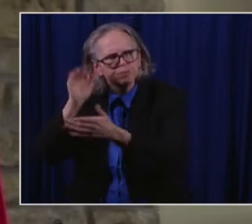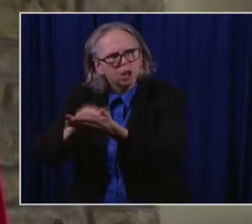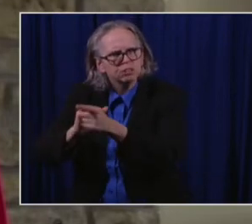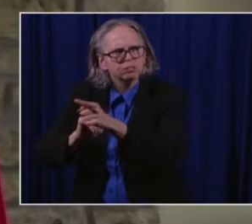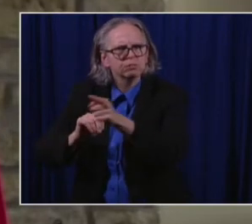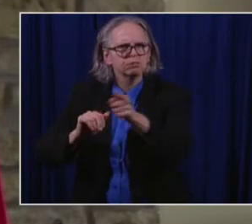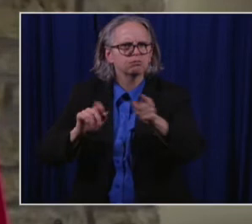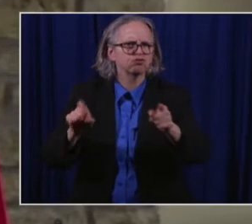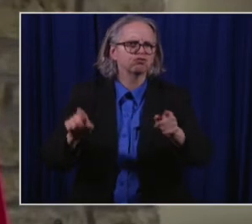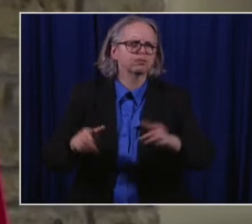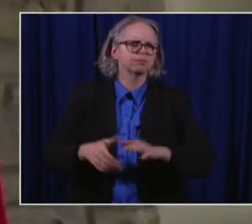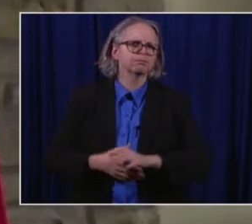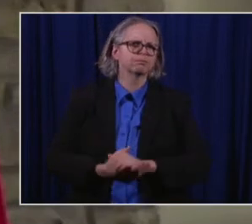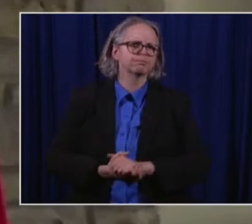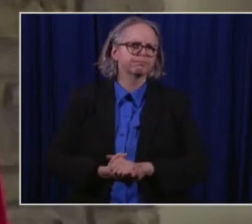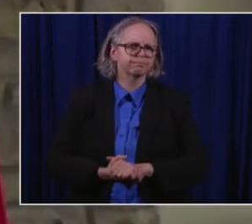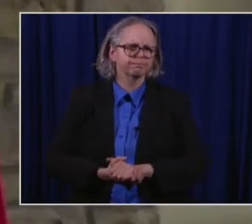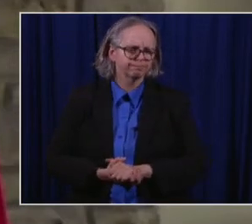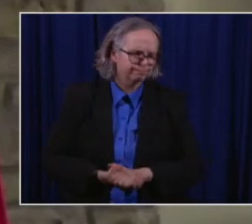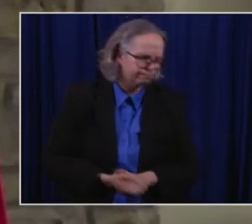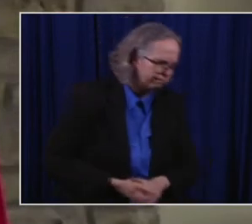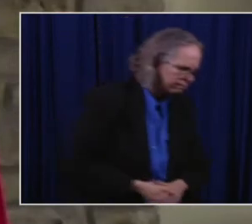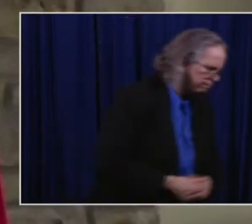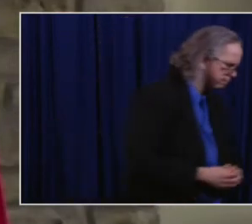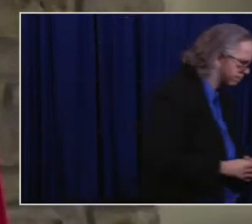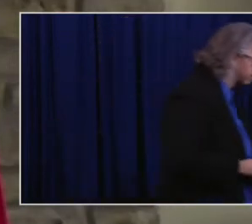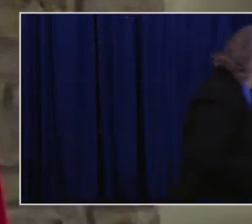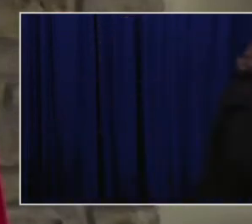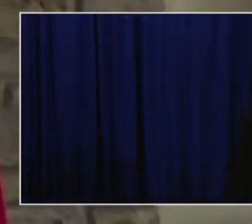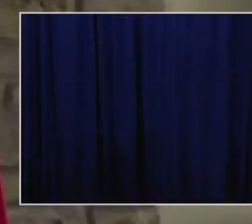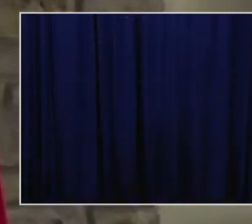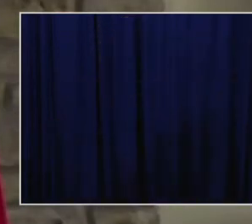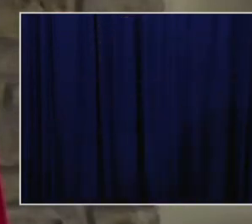Next question is from Judith Bird at Hannah News Service.